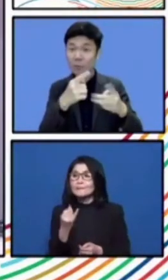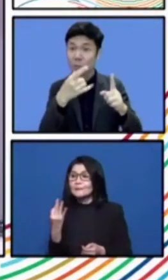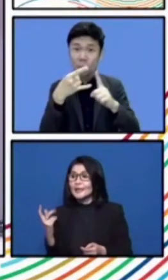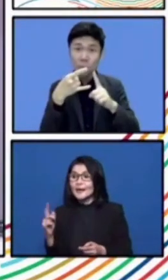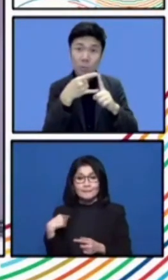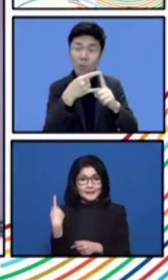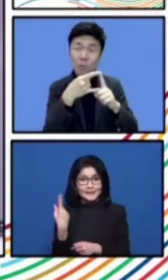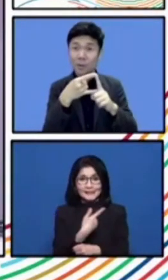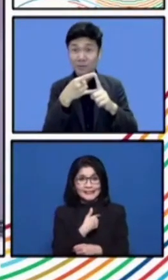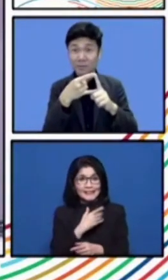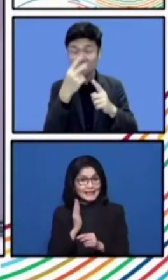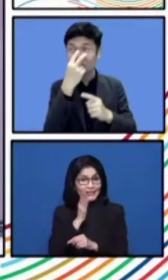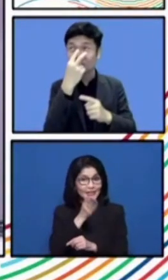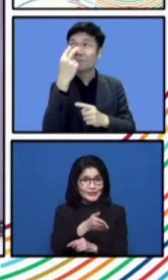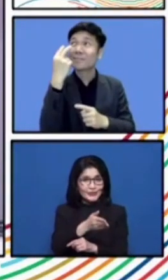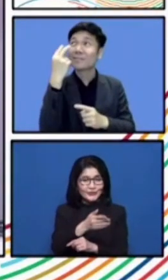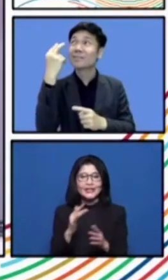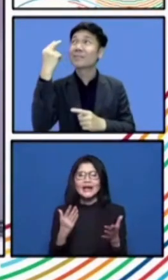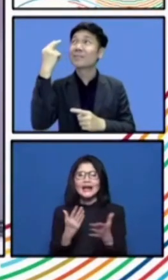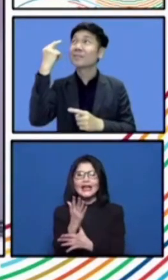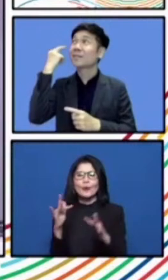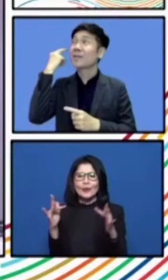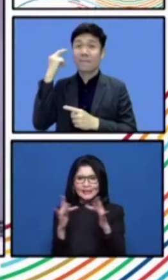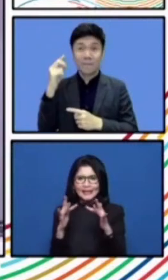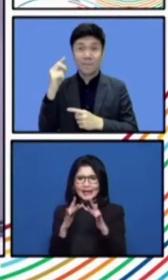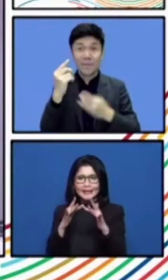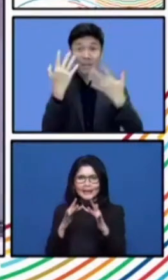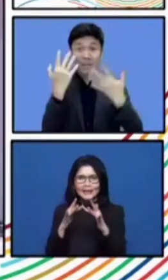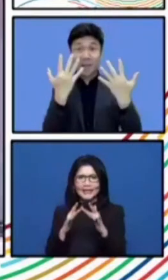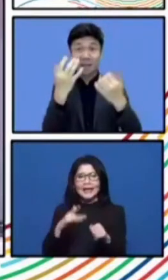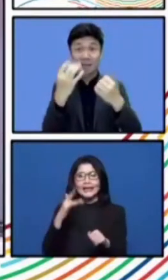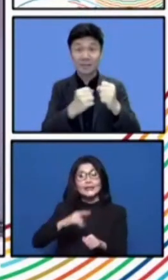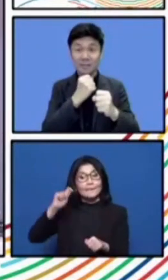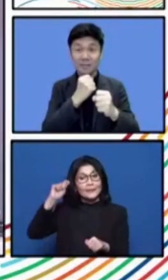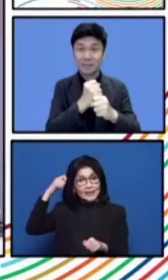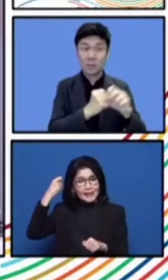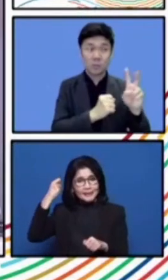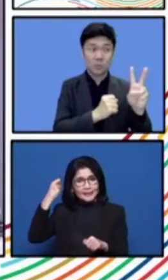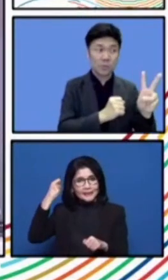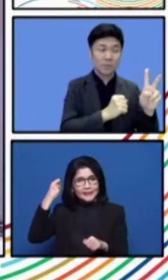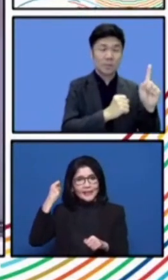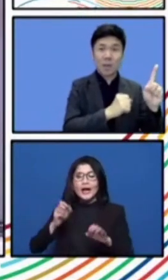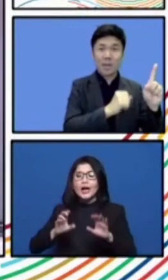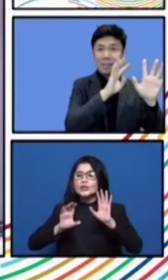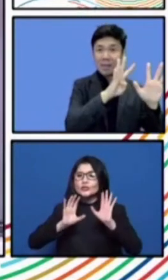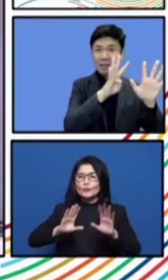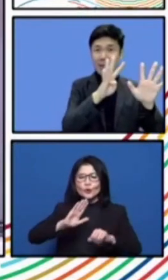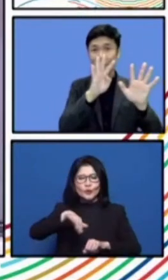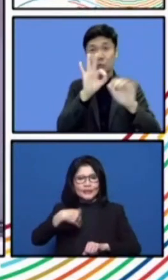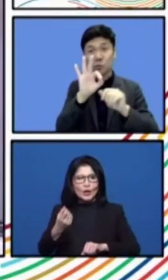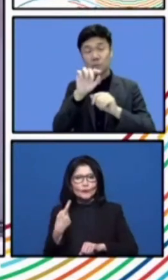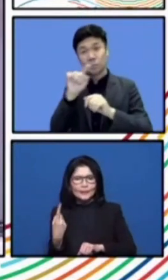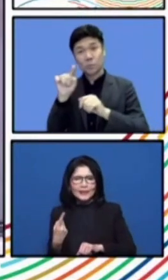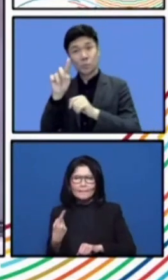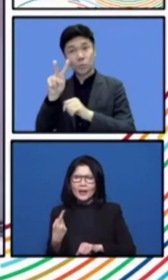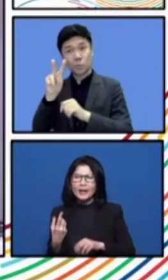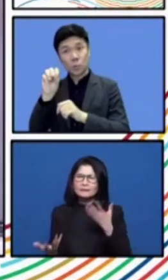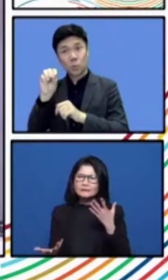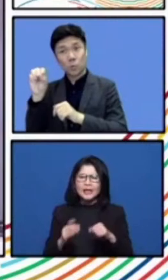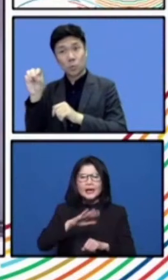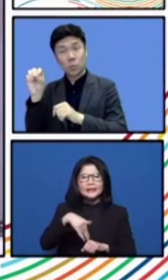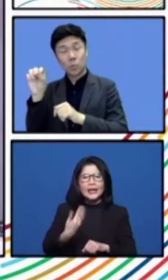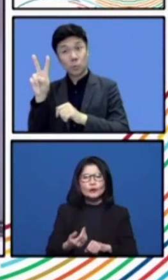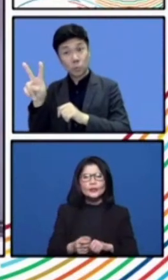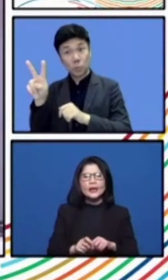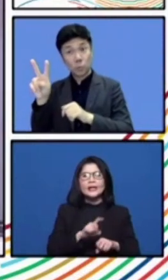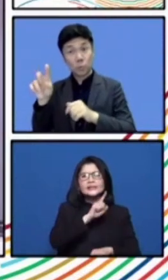the first decade of 93 in 2002 followed by the biwaka framework the second decade an